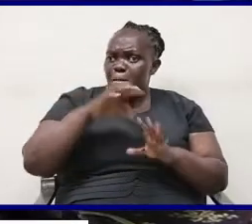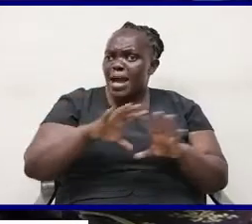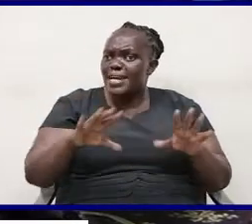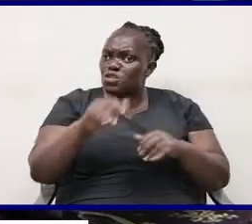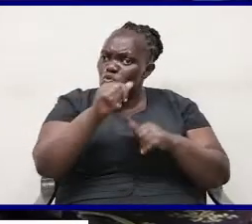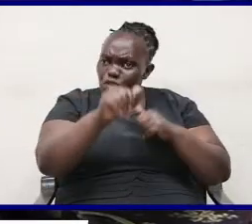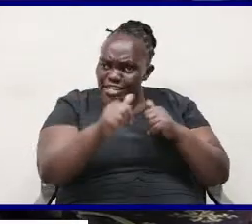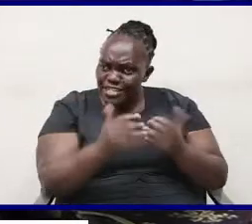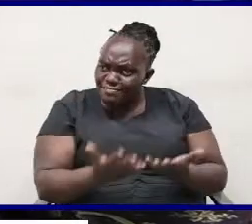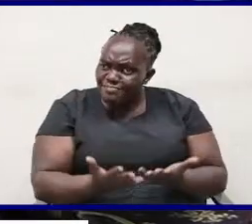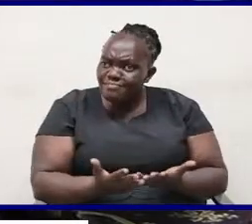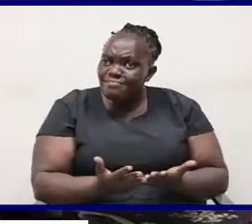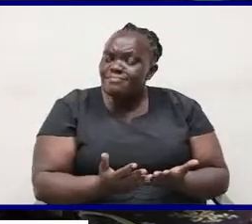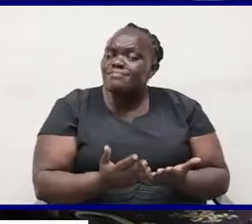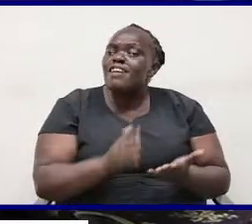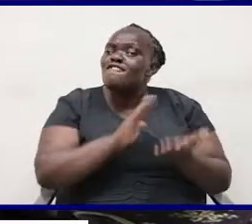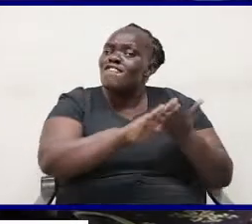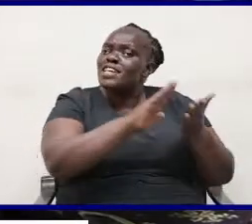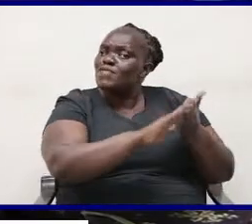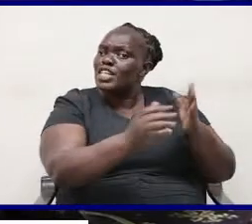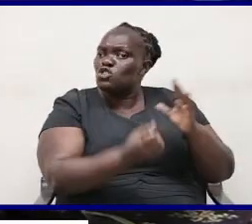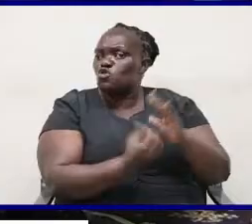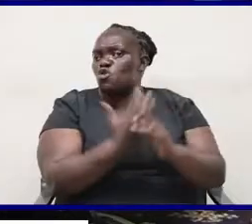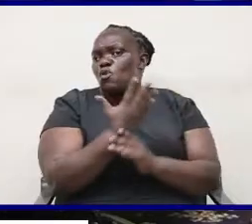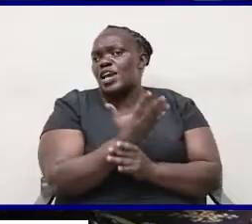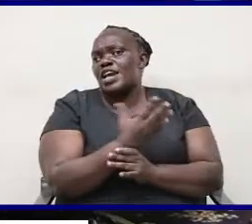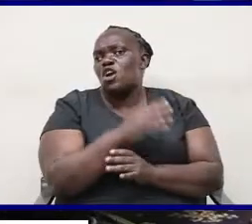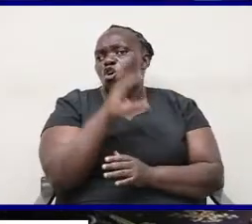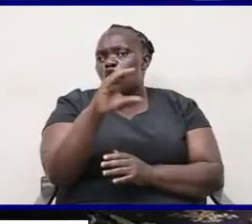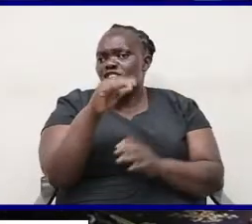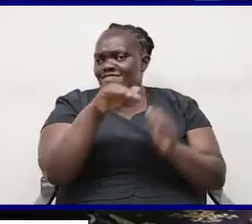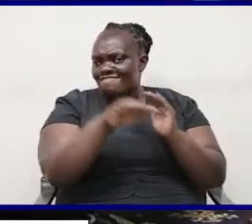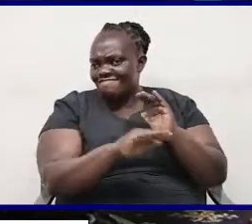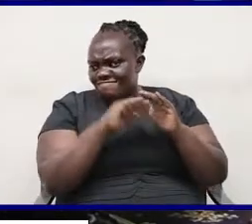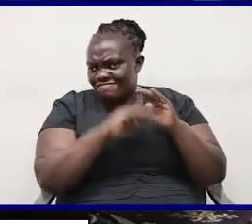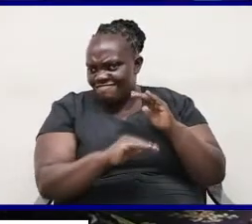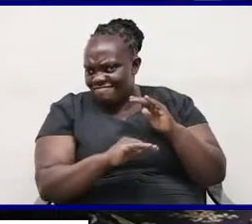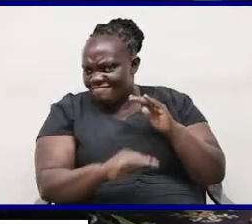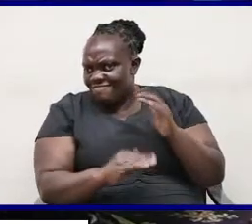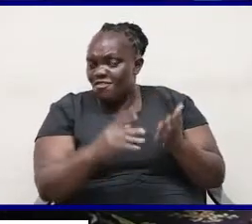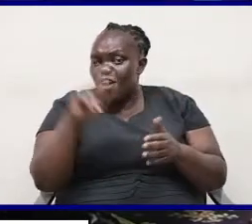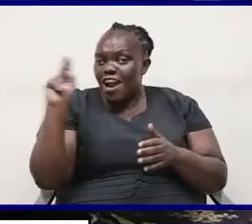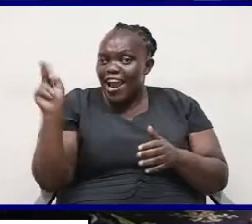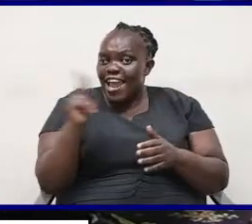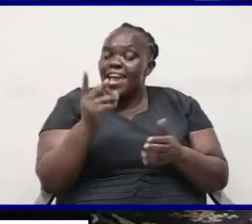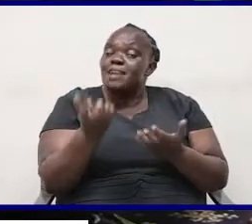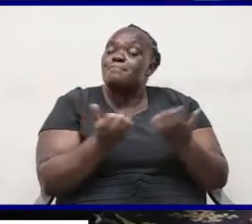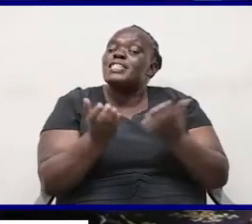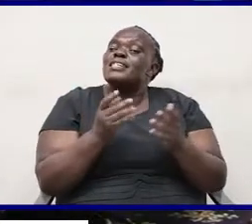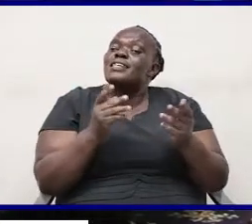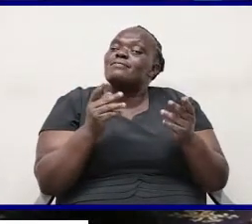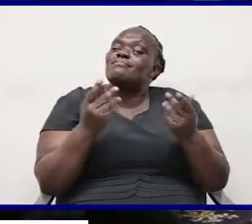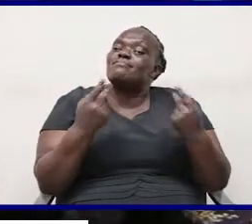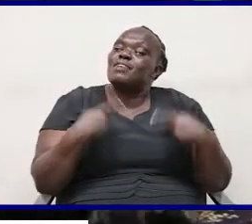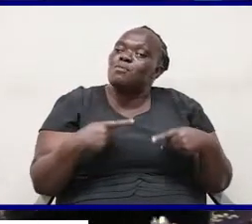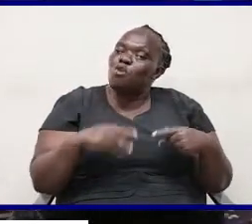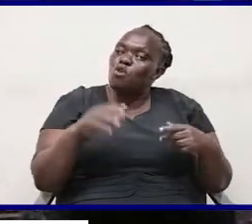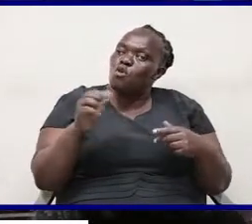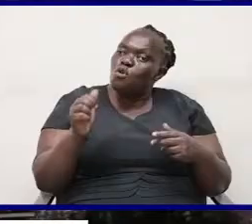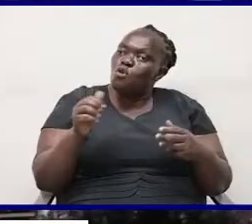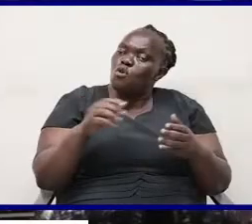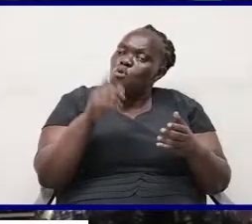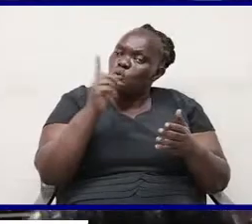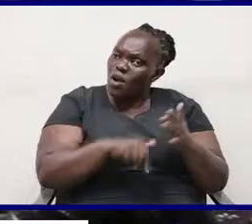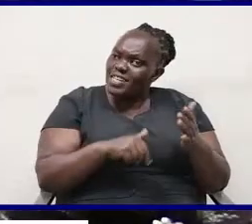madam, are fastest growing, and cost effective, entry points, for Kenyan business people under the AFCOFTA? And